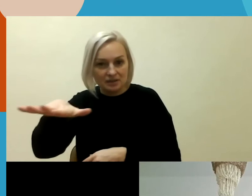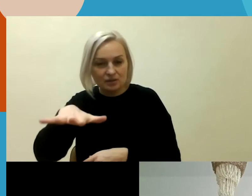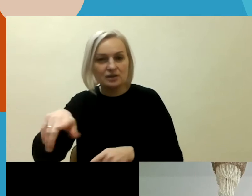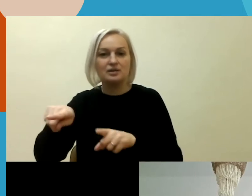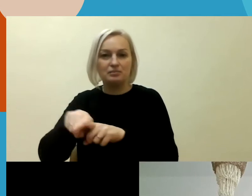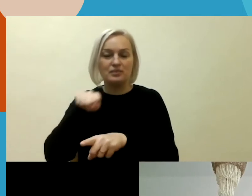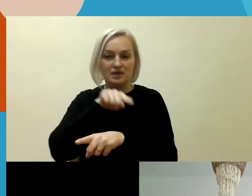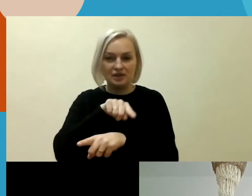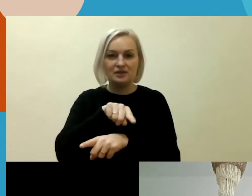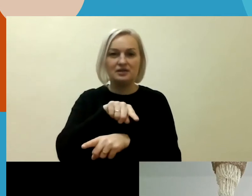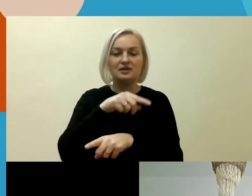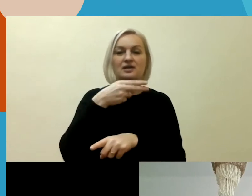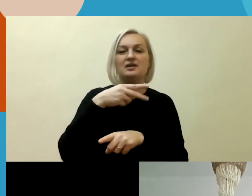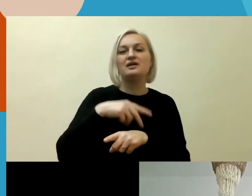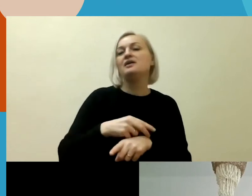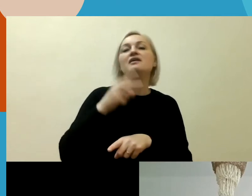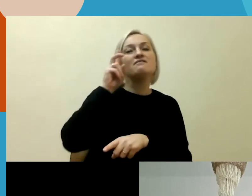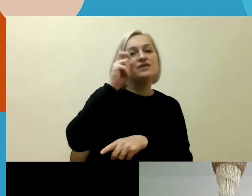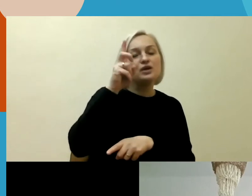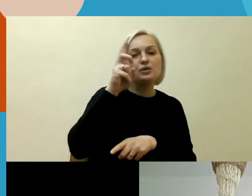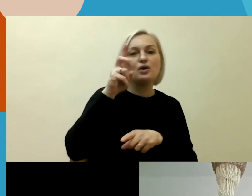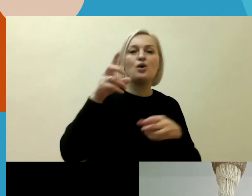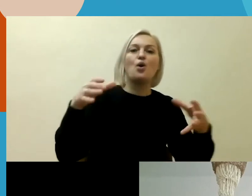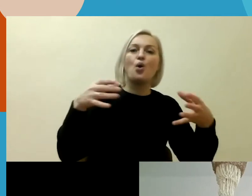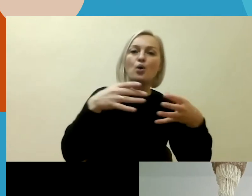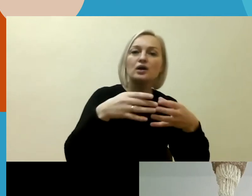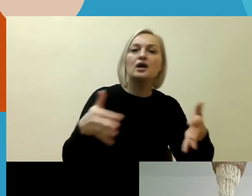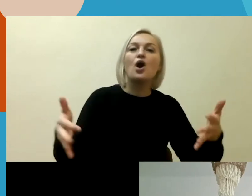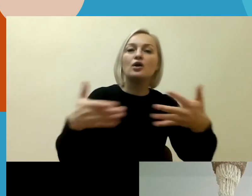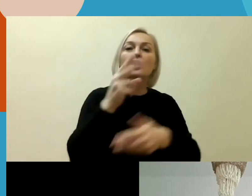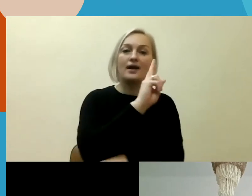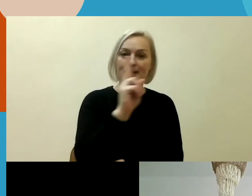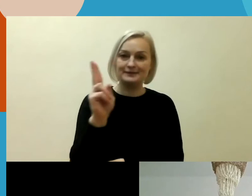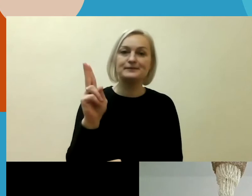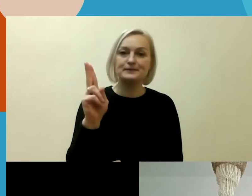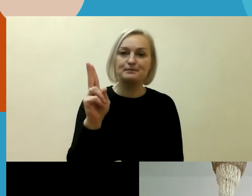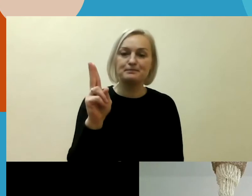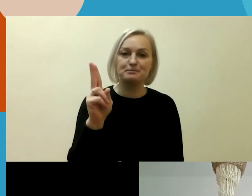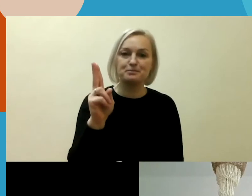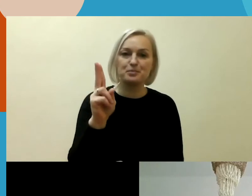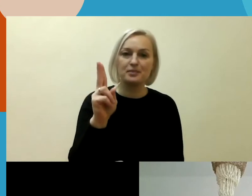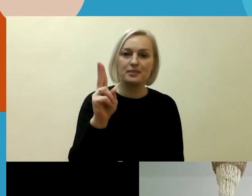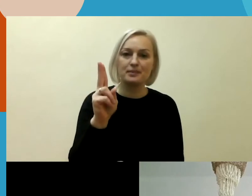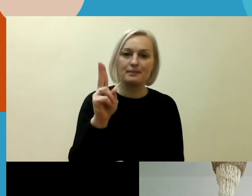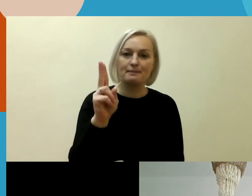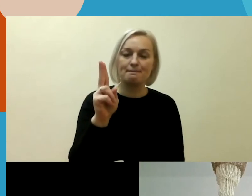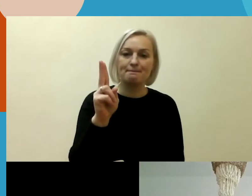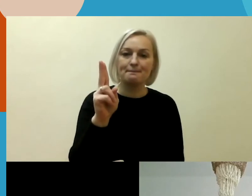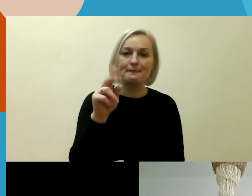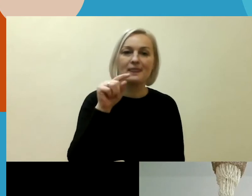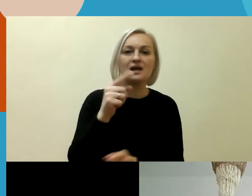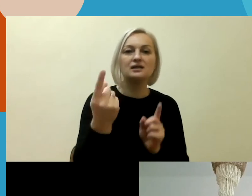And those who organized this meeting, these roundtable discussions,